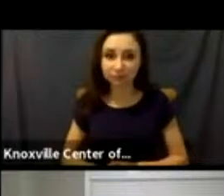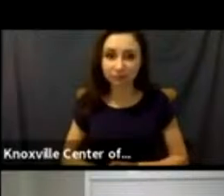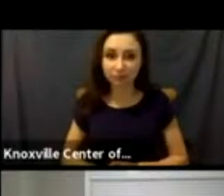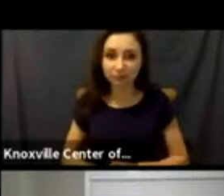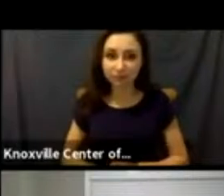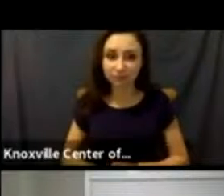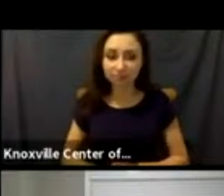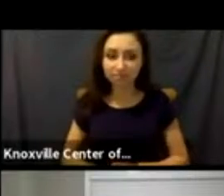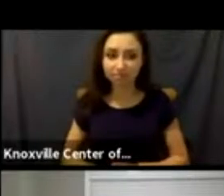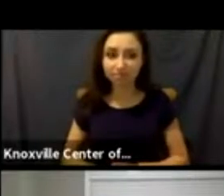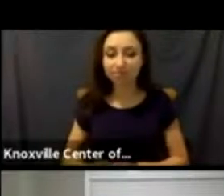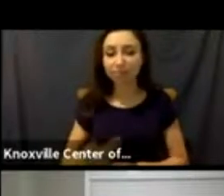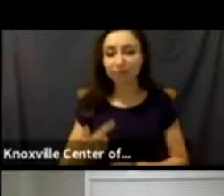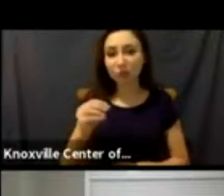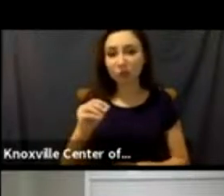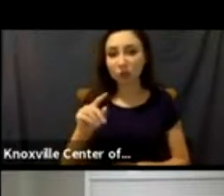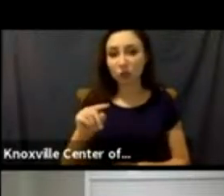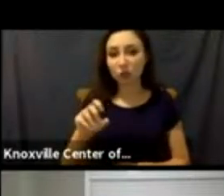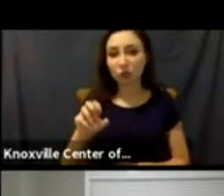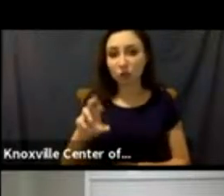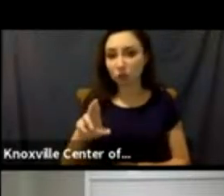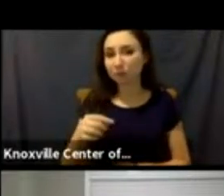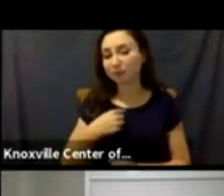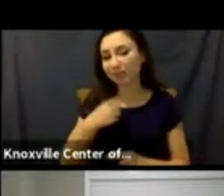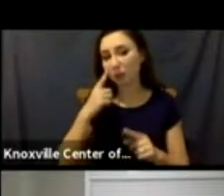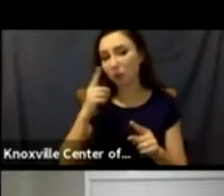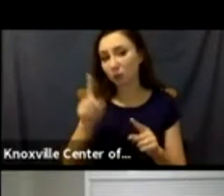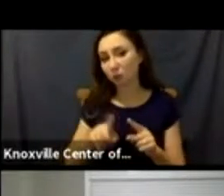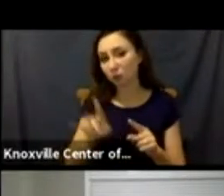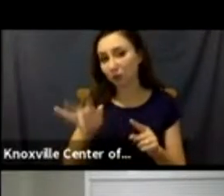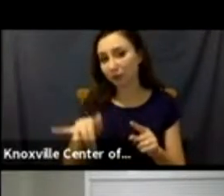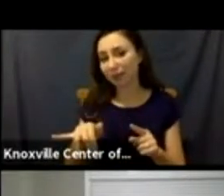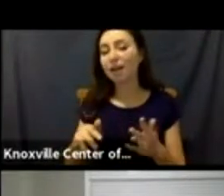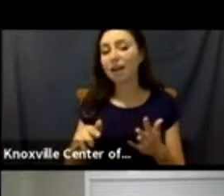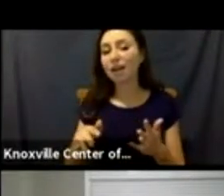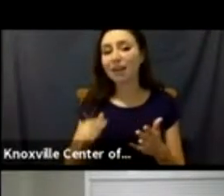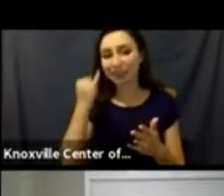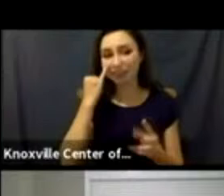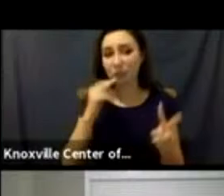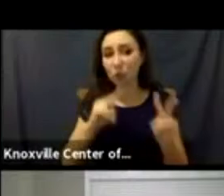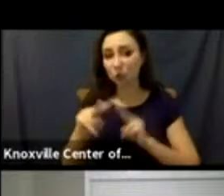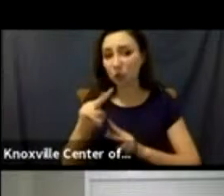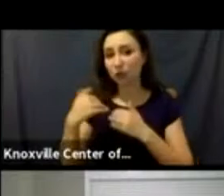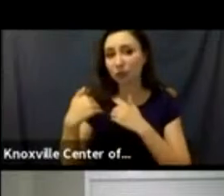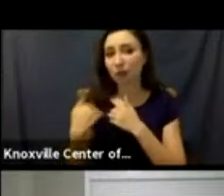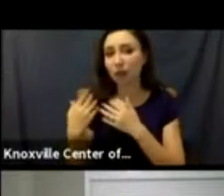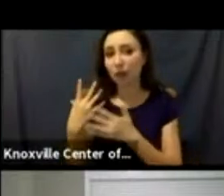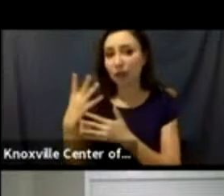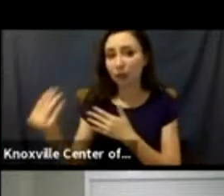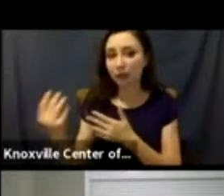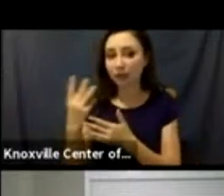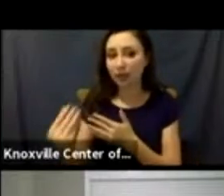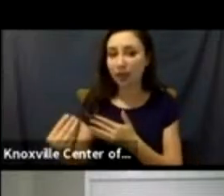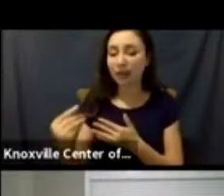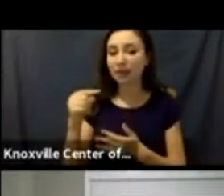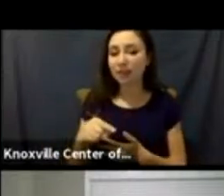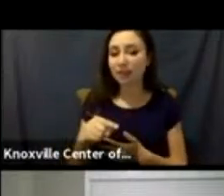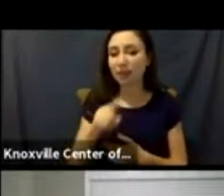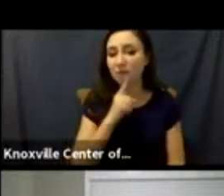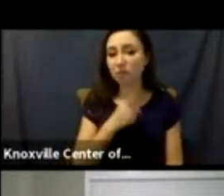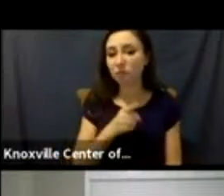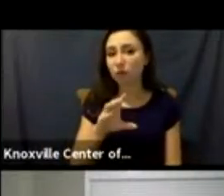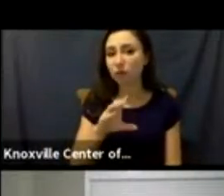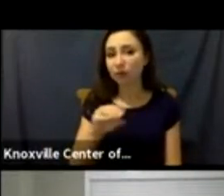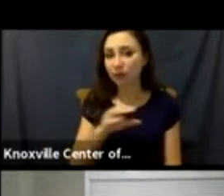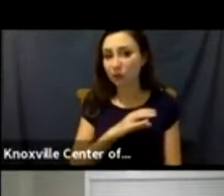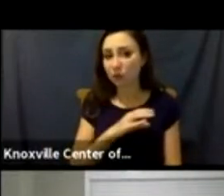I would agree with that. Just if you just look at our responsibilities outside of this, and of course, I'm sure the county commission